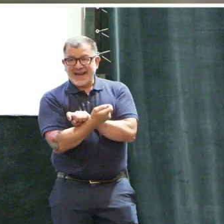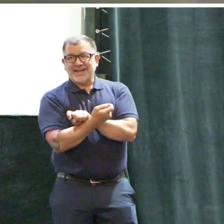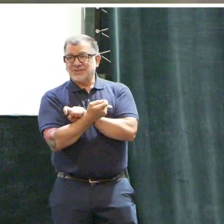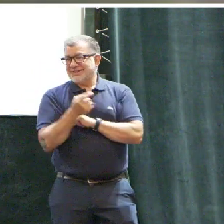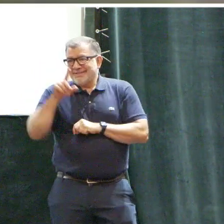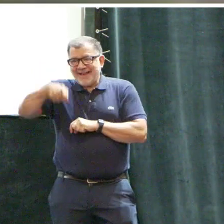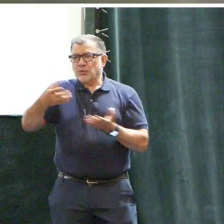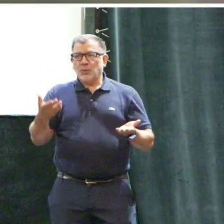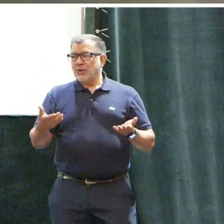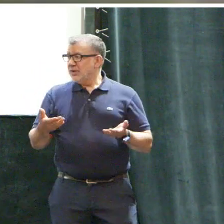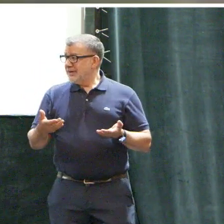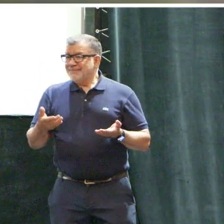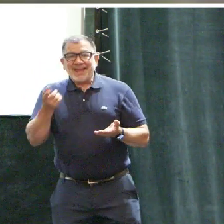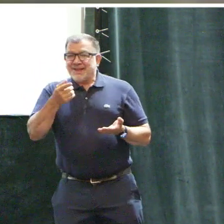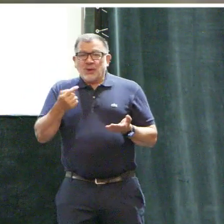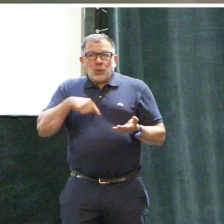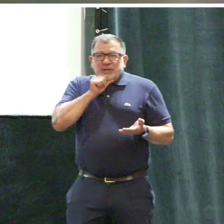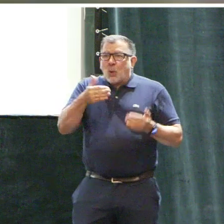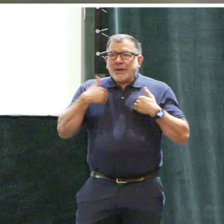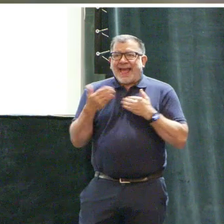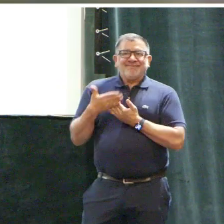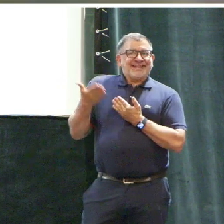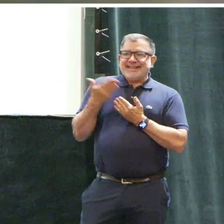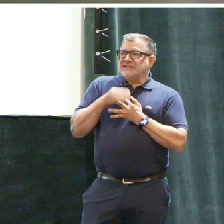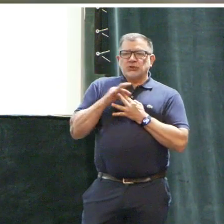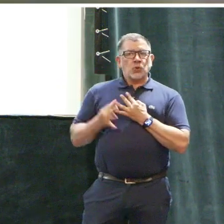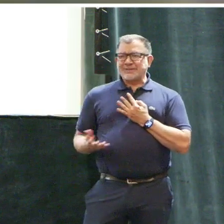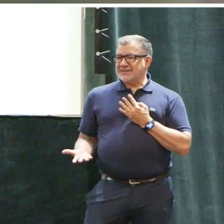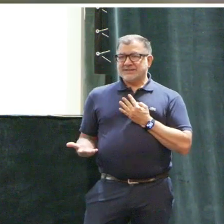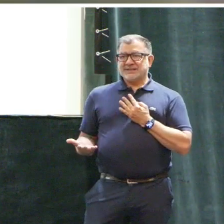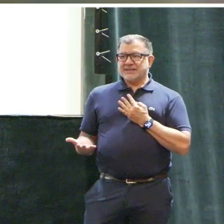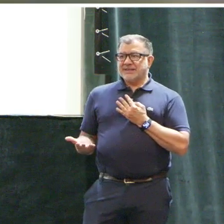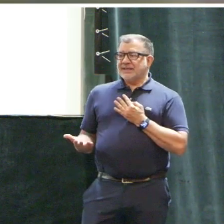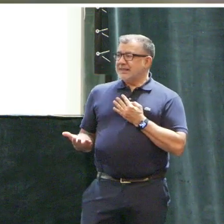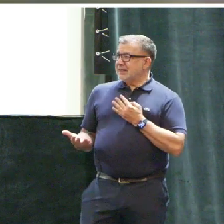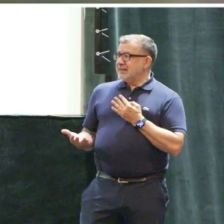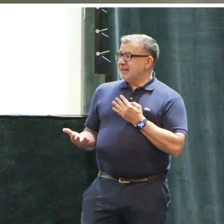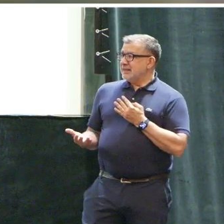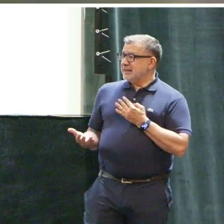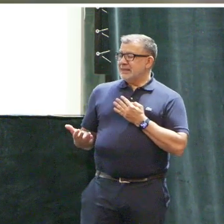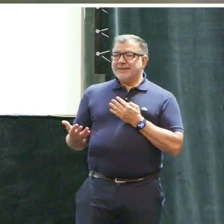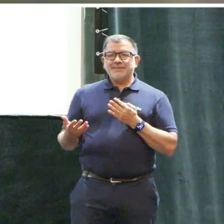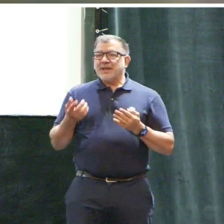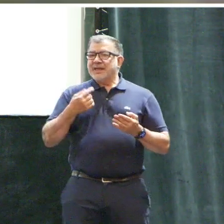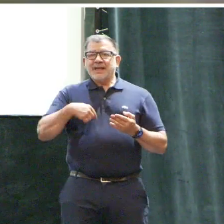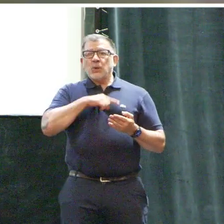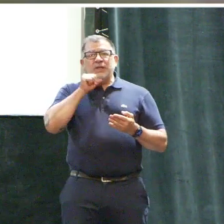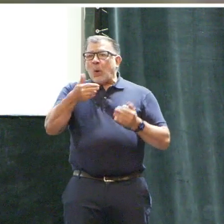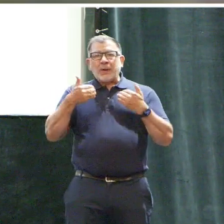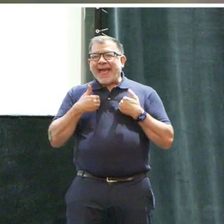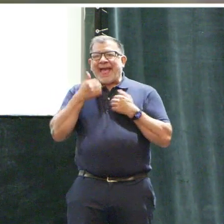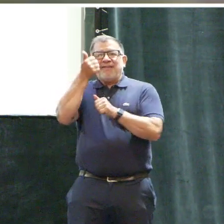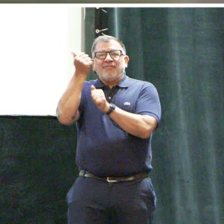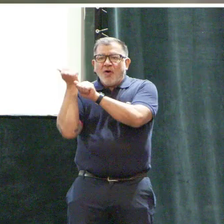one is. They're not easy choices. And on the heat question, and we'll turn over to the next question after that, we don't have every answer to